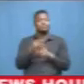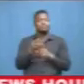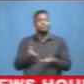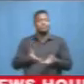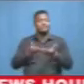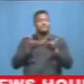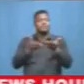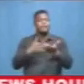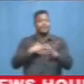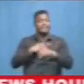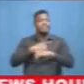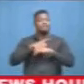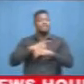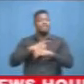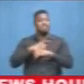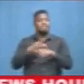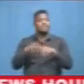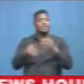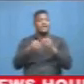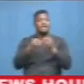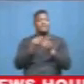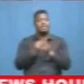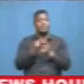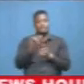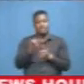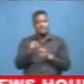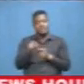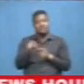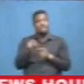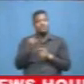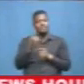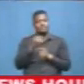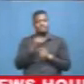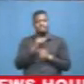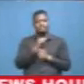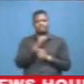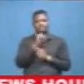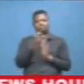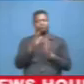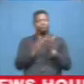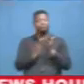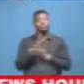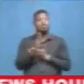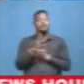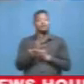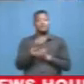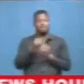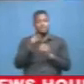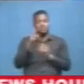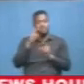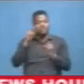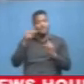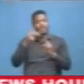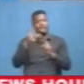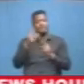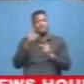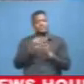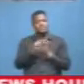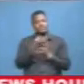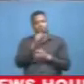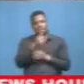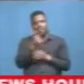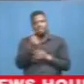present his defense, adding that such an act is unconstitutional. In his opinion, this and